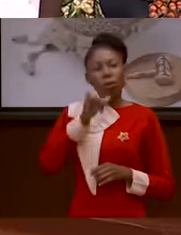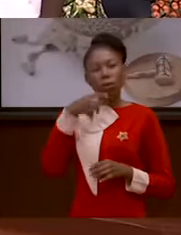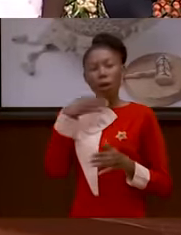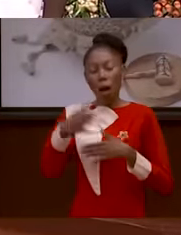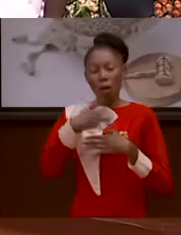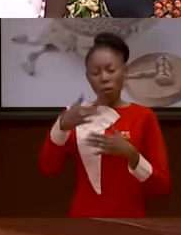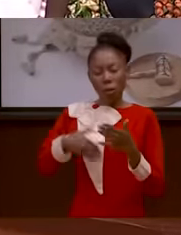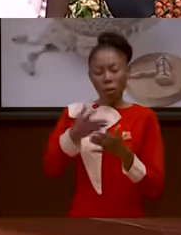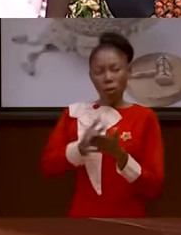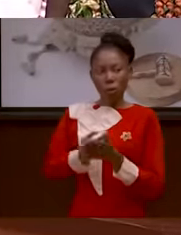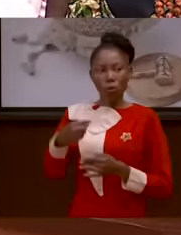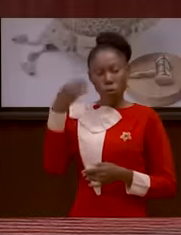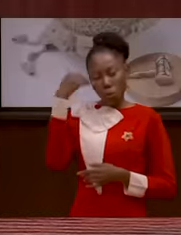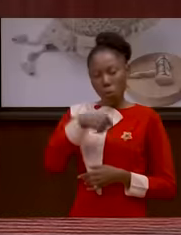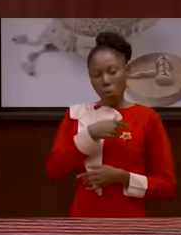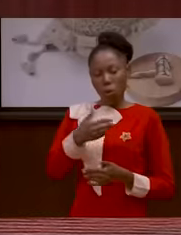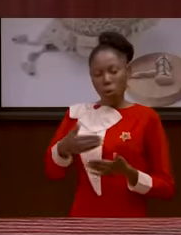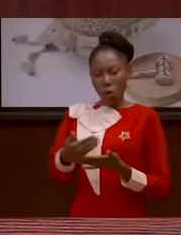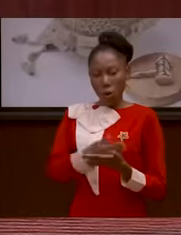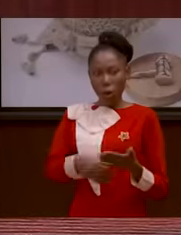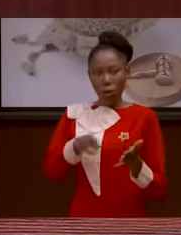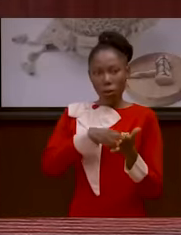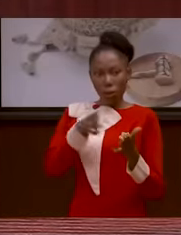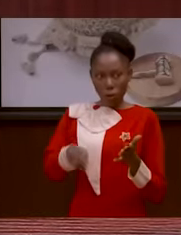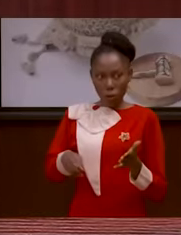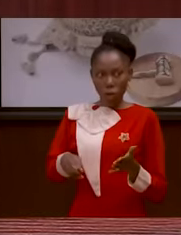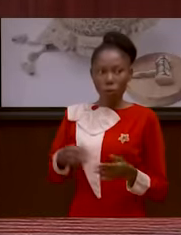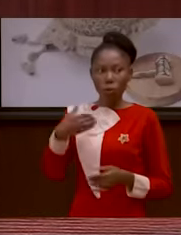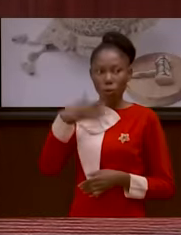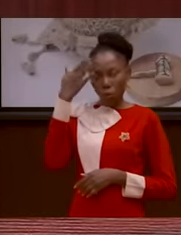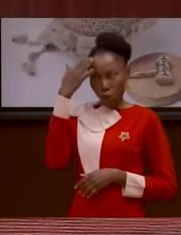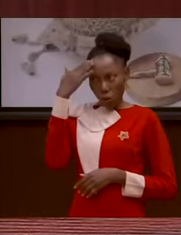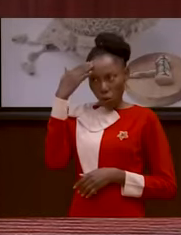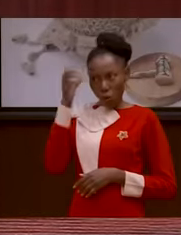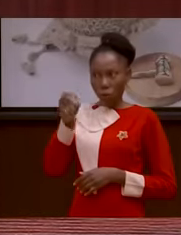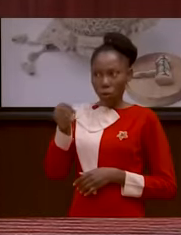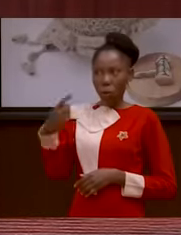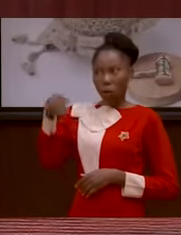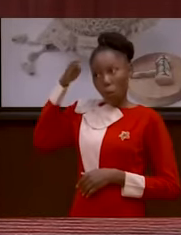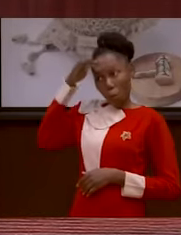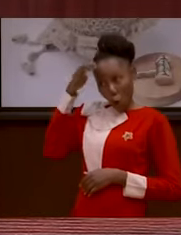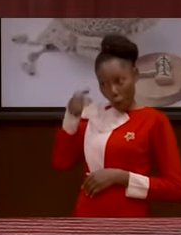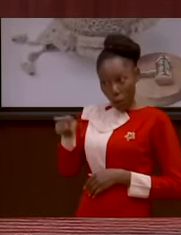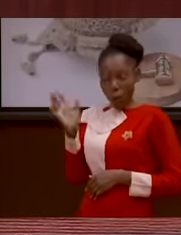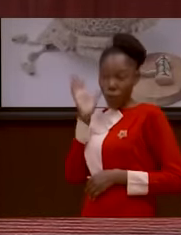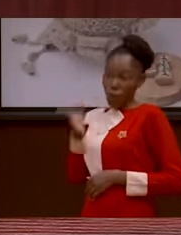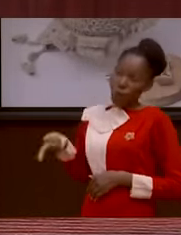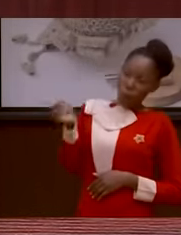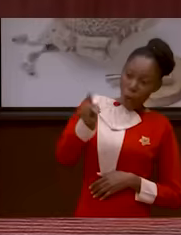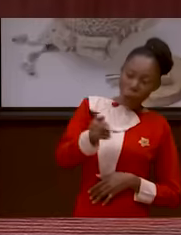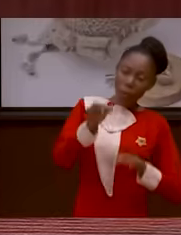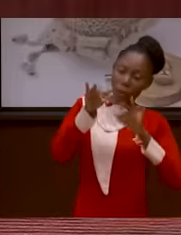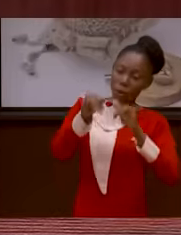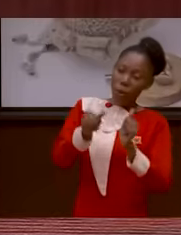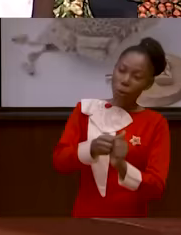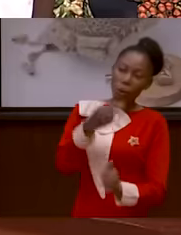the report. You collect the party. So once you collect and you know, let him know so that you bring the boy over. Okay. You can drop